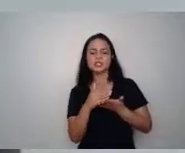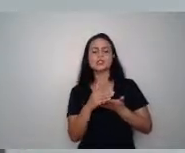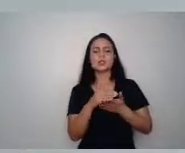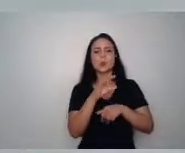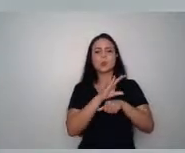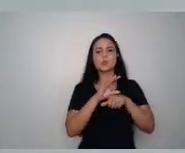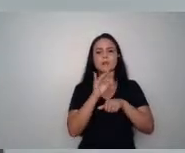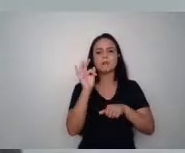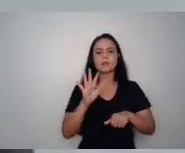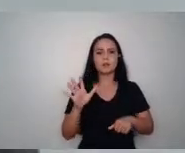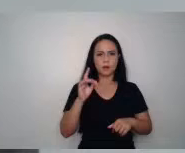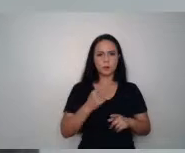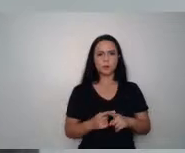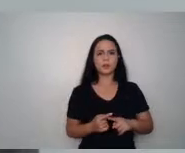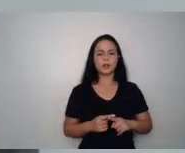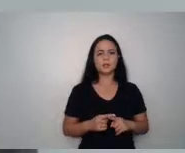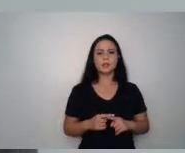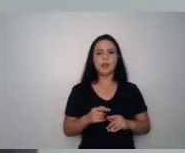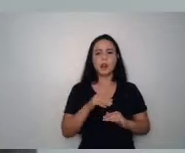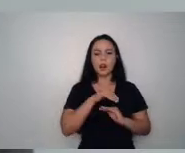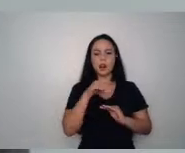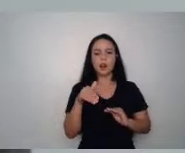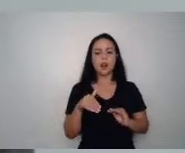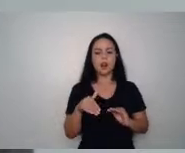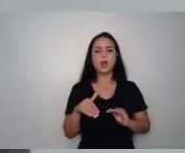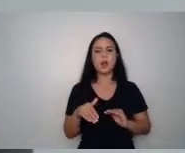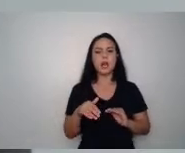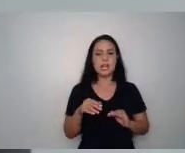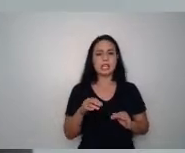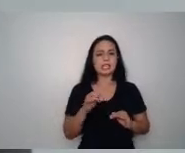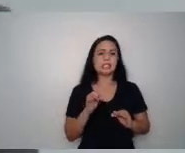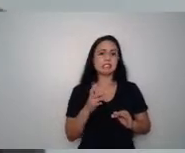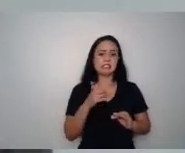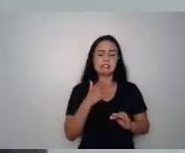this system, and this is a mea culpa that we're doing too.